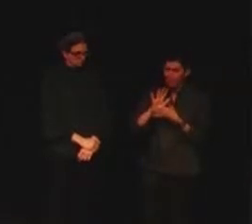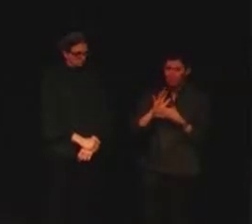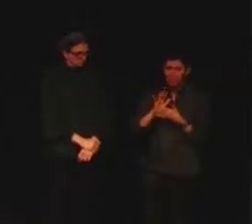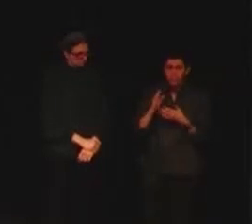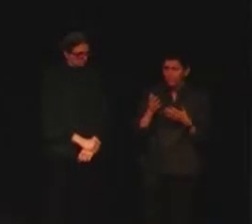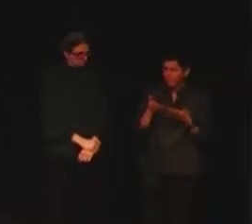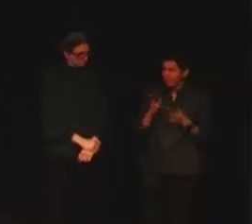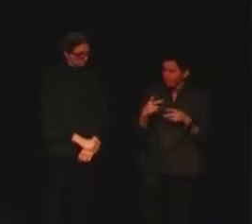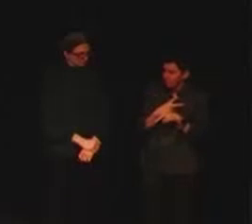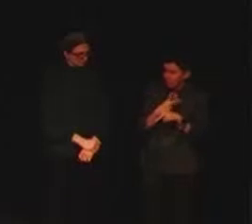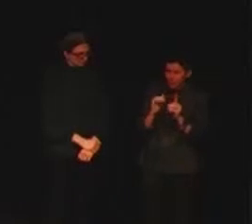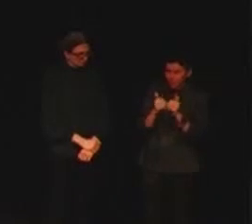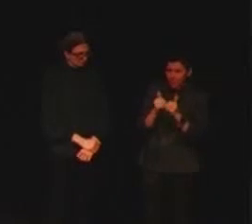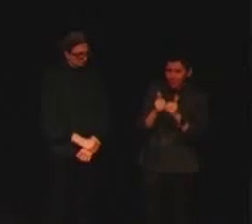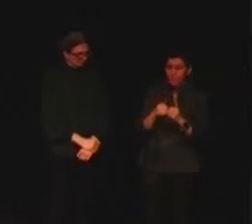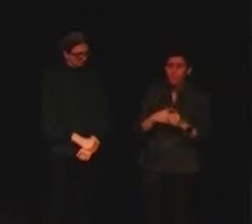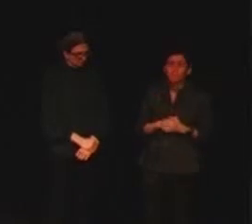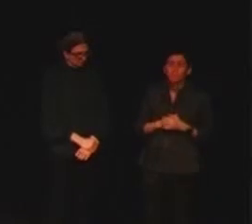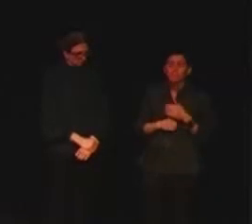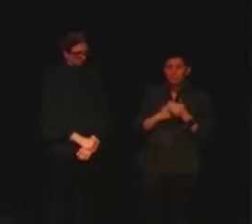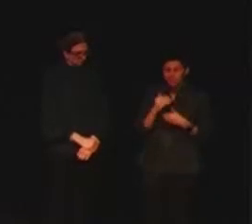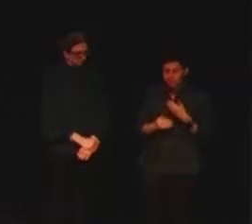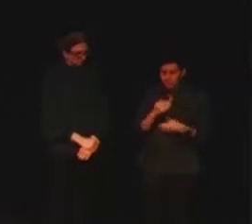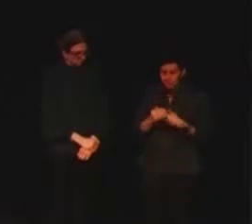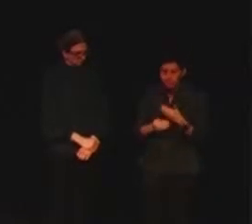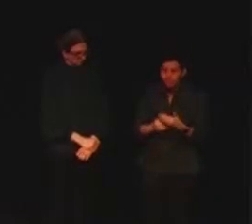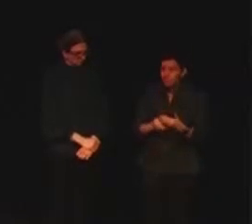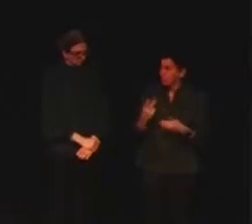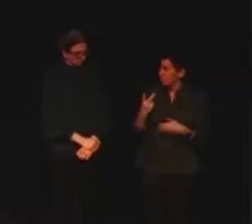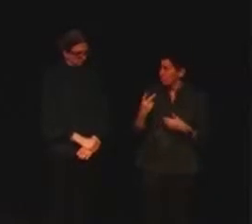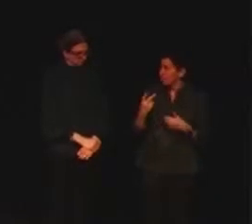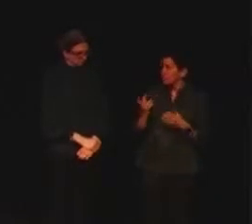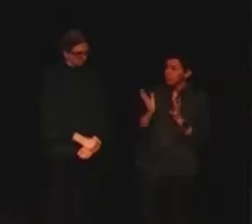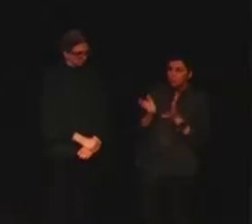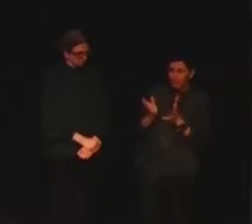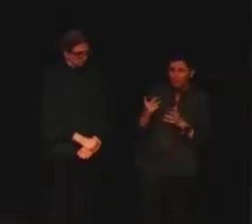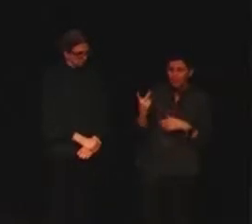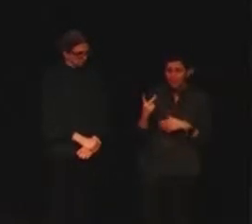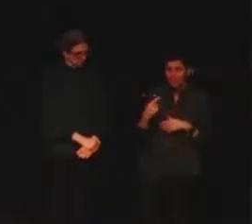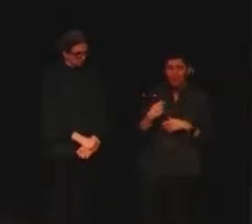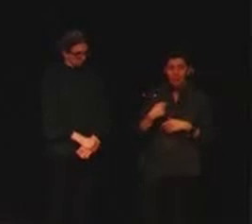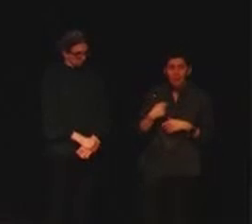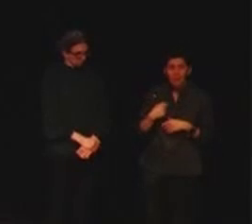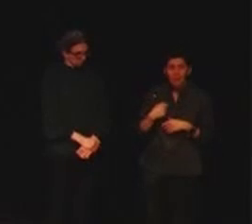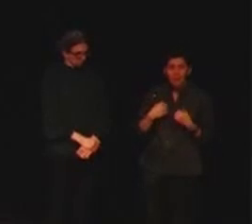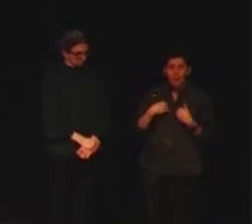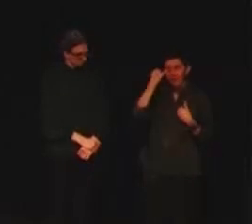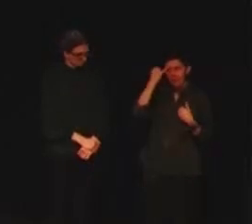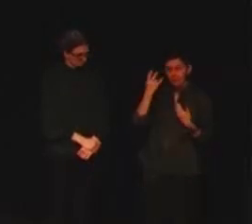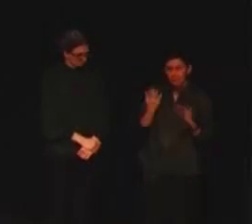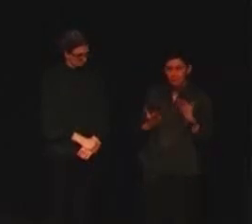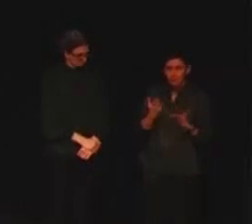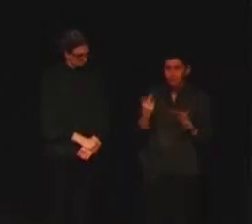And along the way, we had some conversations about this, but I had this idea that we could also find a